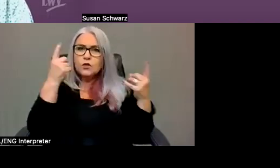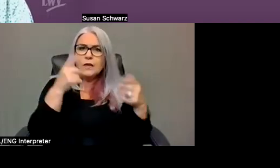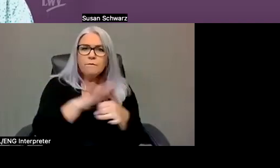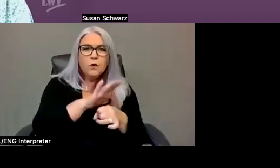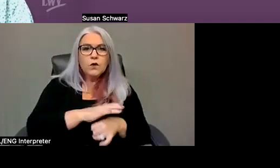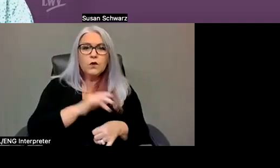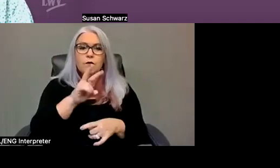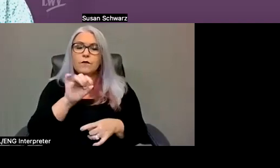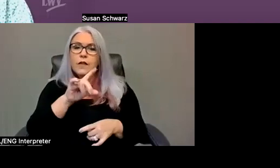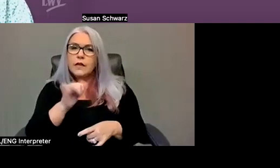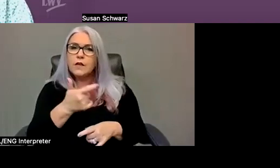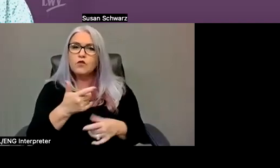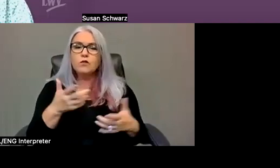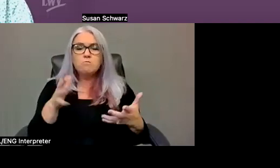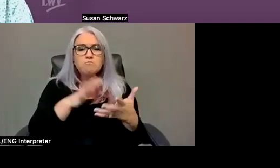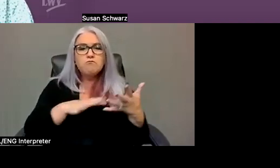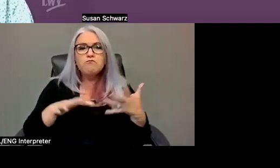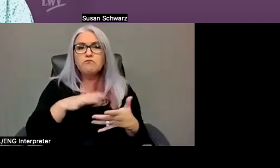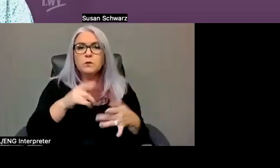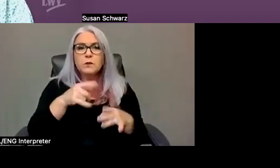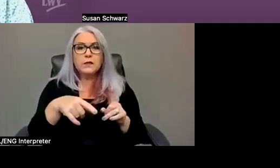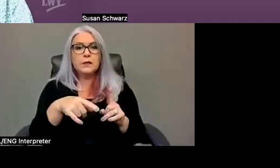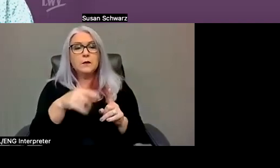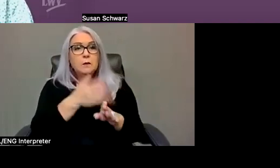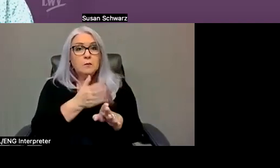enough to be proactive,